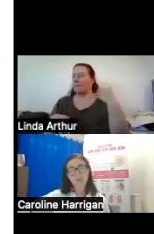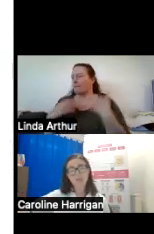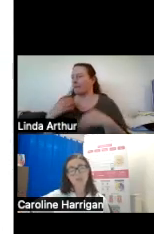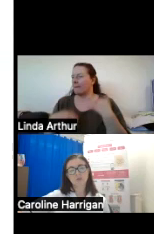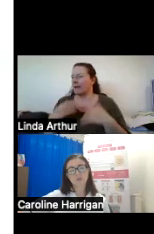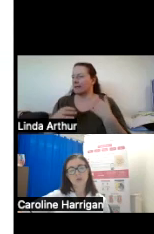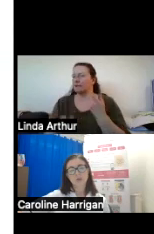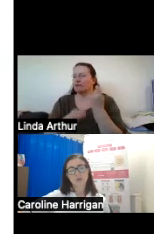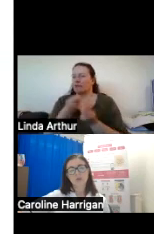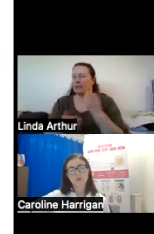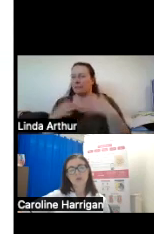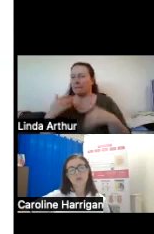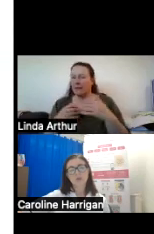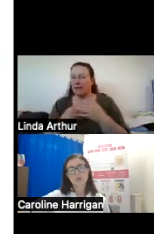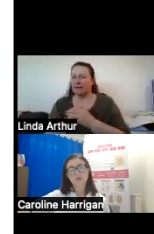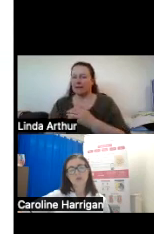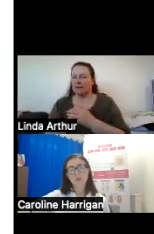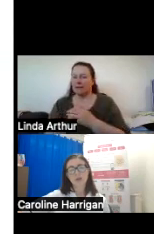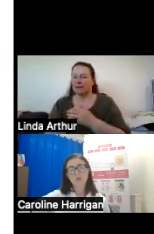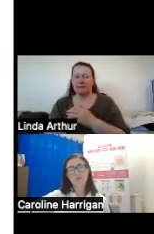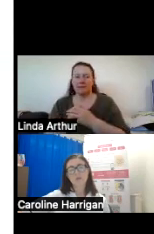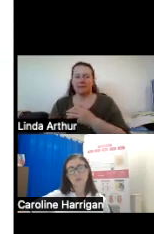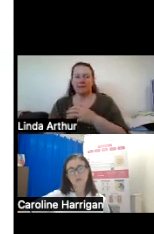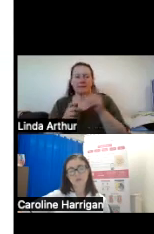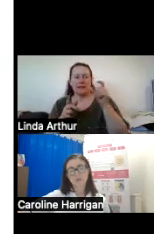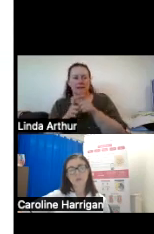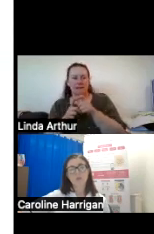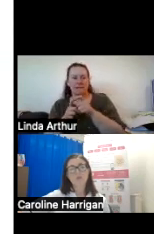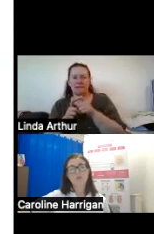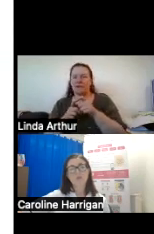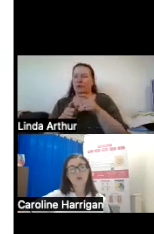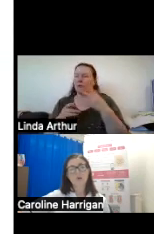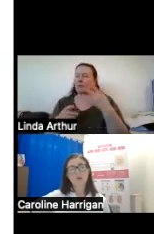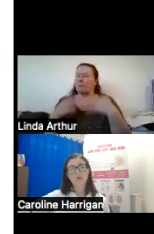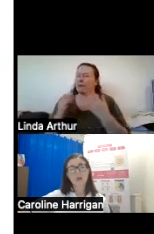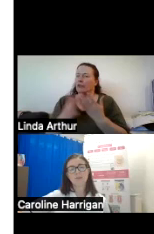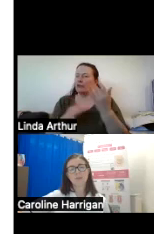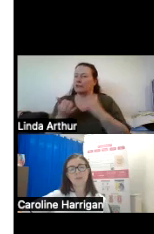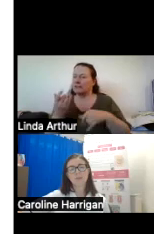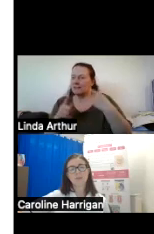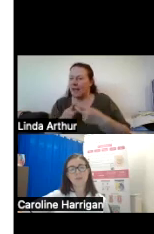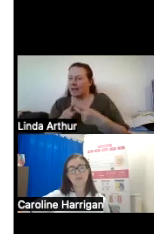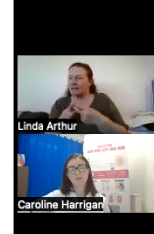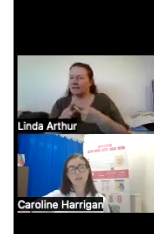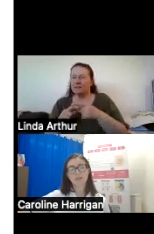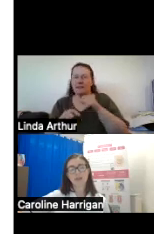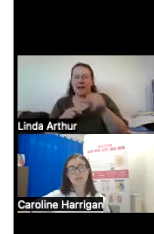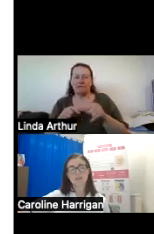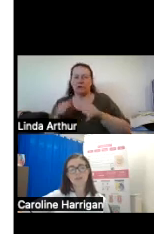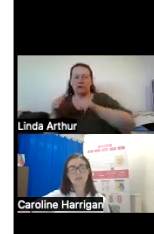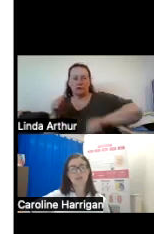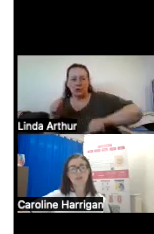that we treat. So dyspareunia, so painful intercourse, problems after pelvic surgery